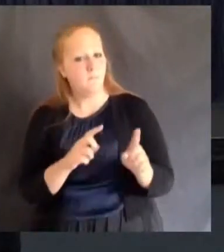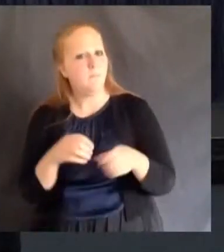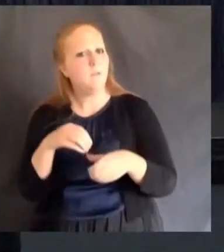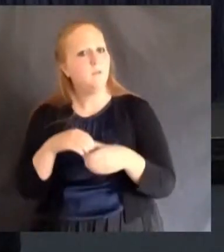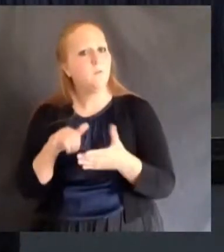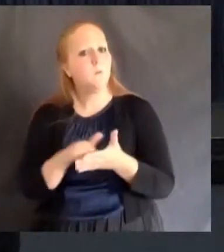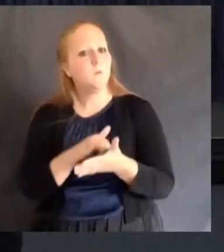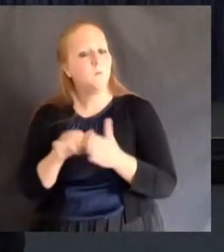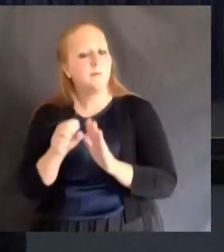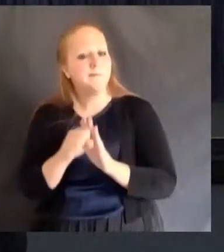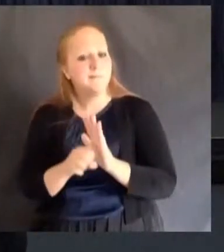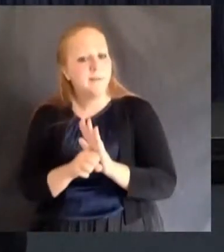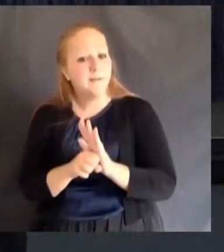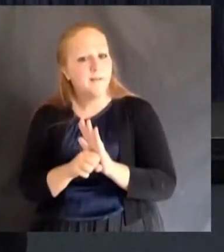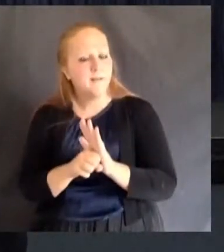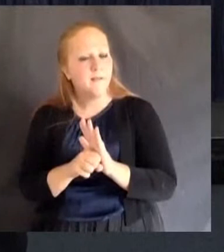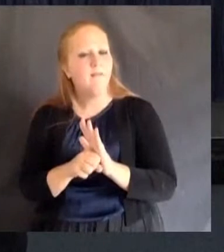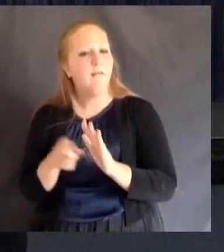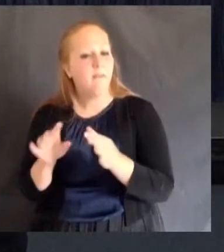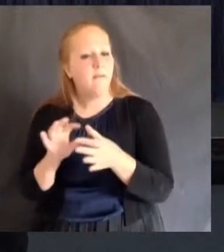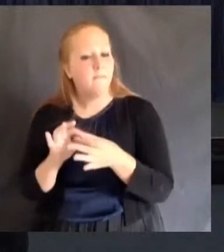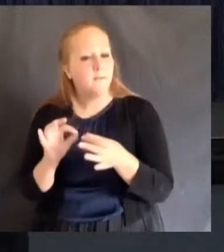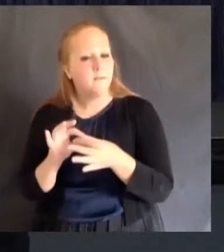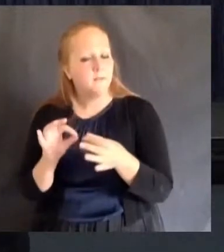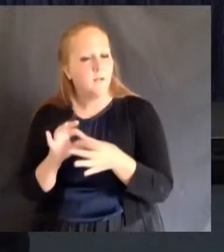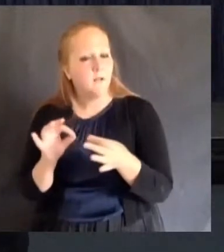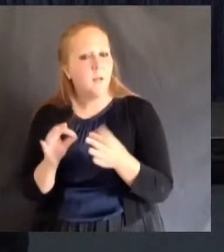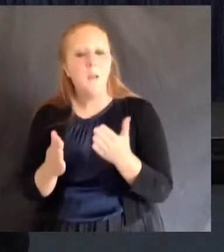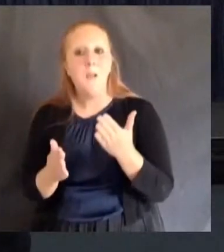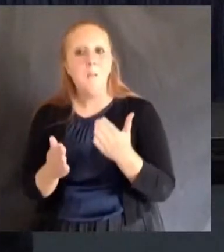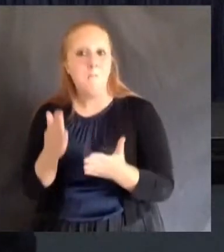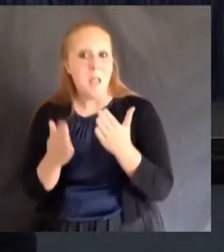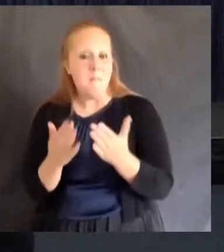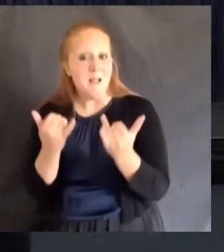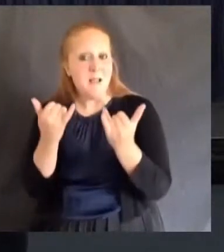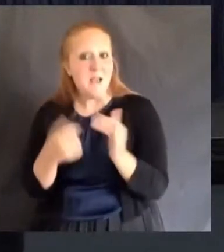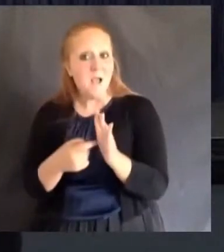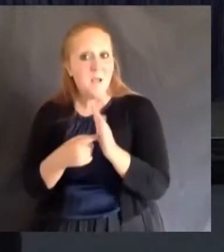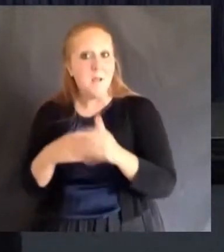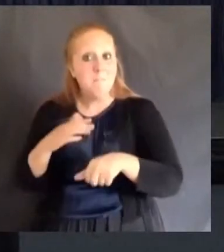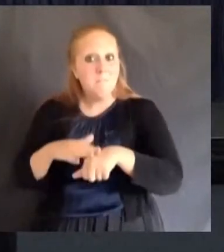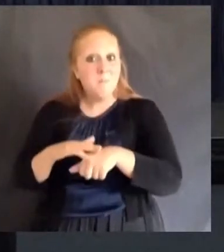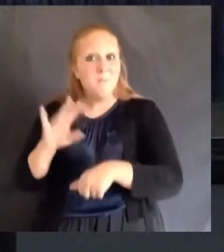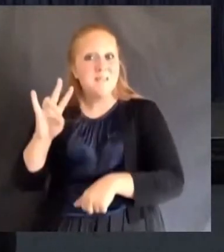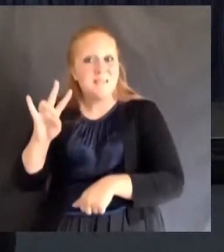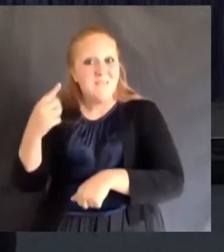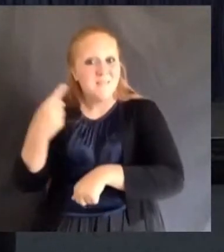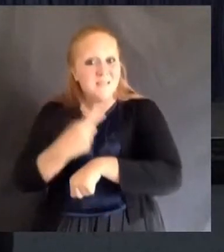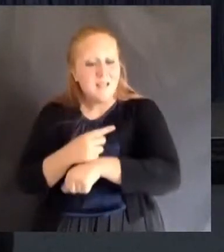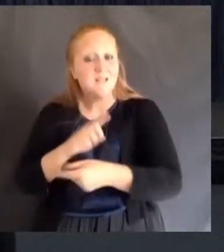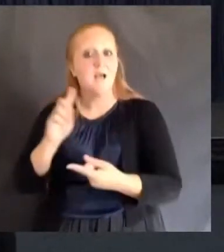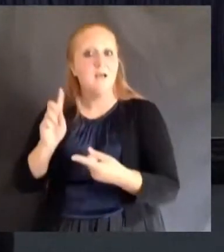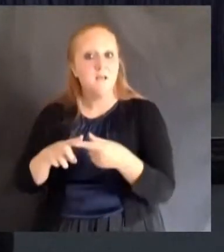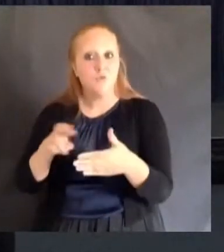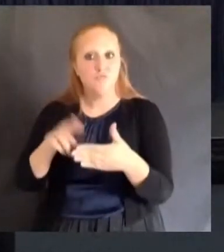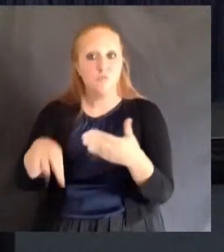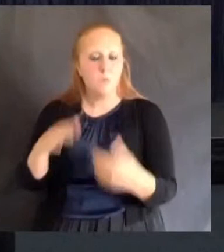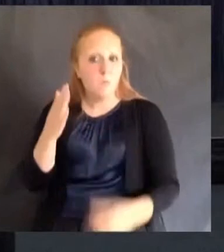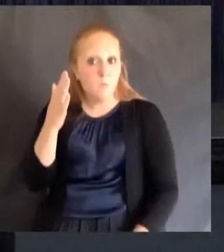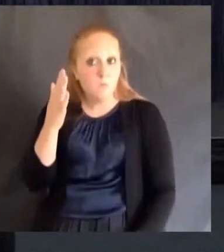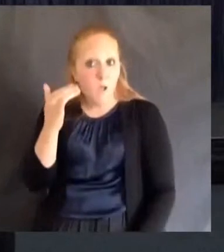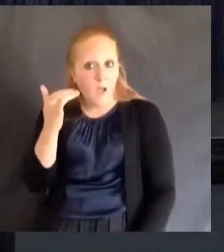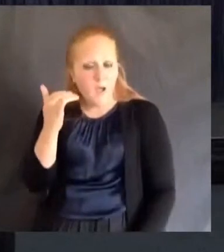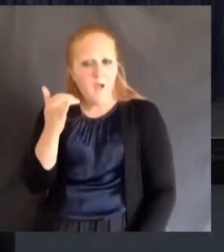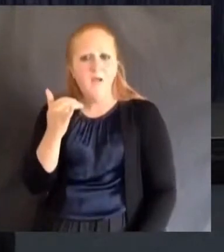like CityMD, have said that it might now take a minimum of 7 days to get back a test result because of the surge